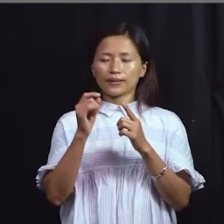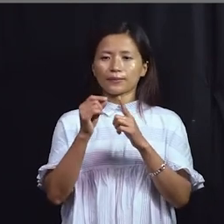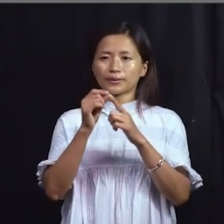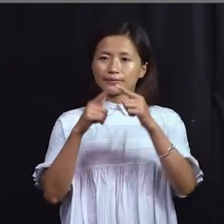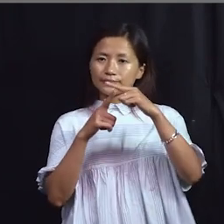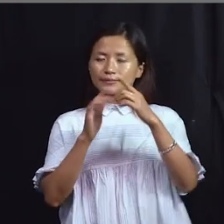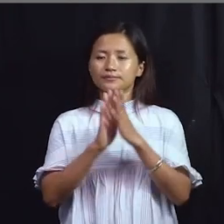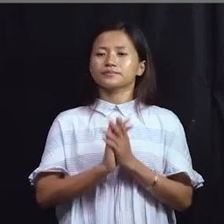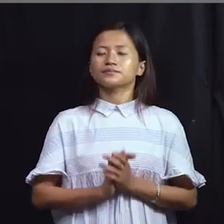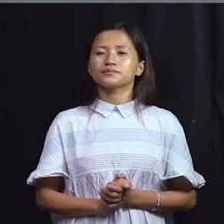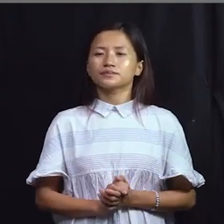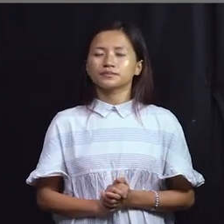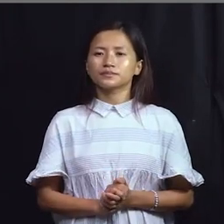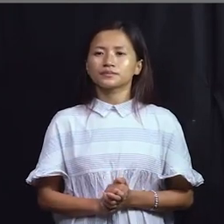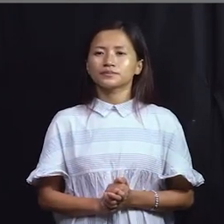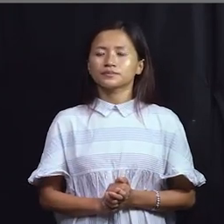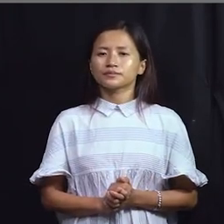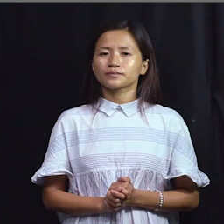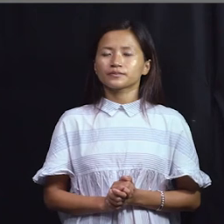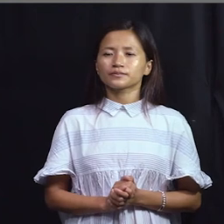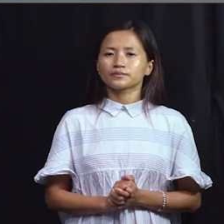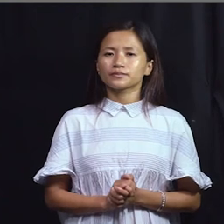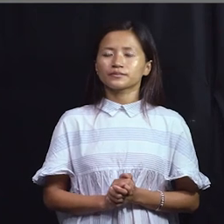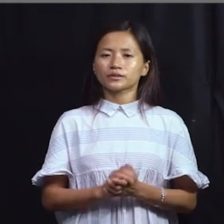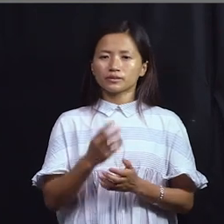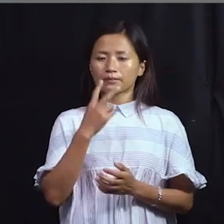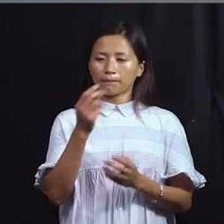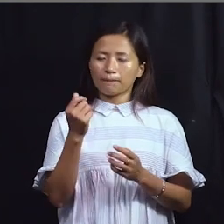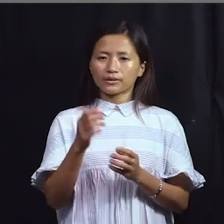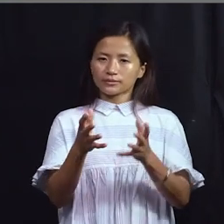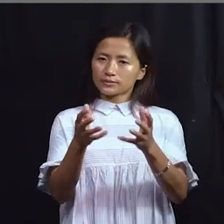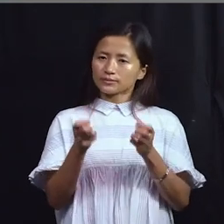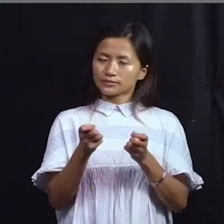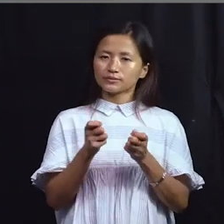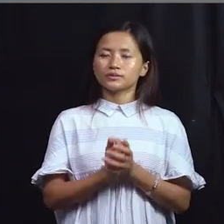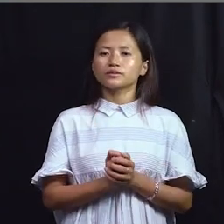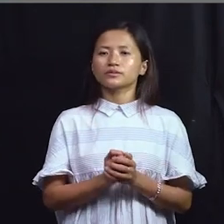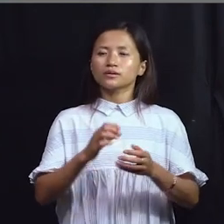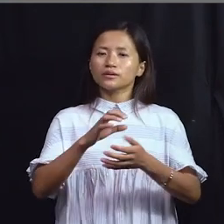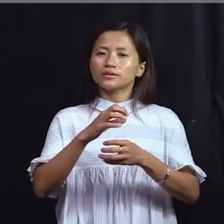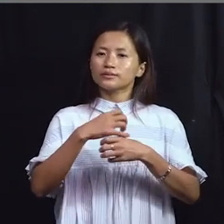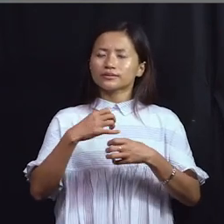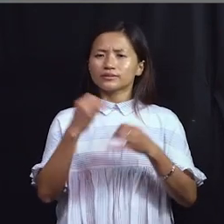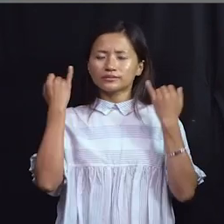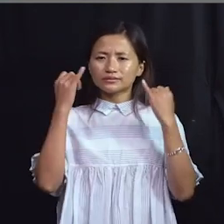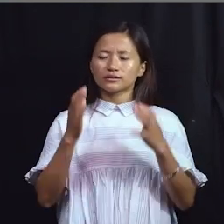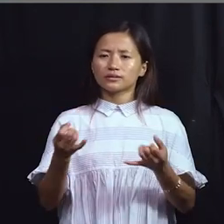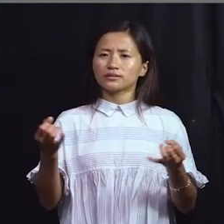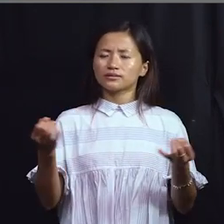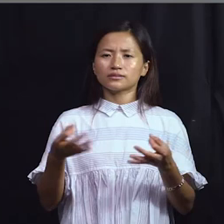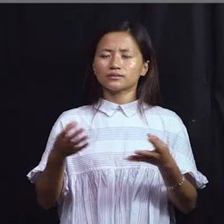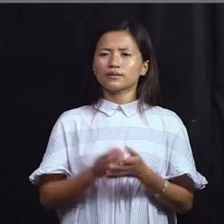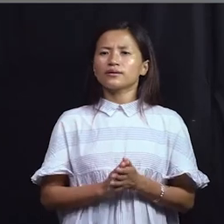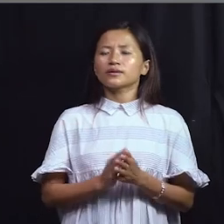money that is expected to be received by the government, which does not create any liability.